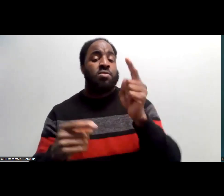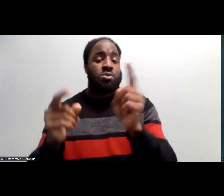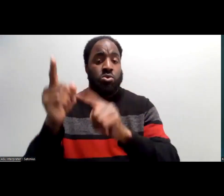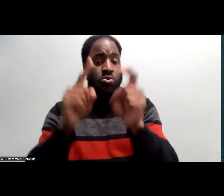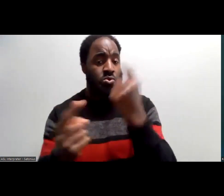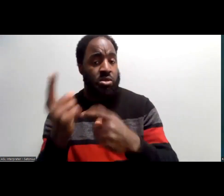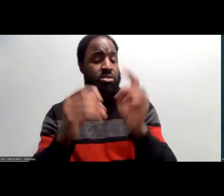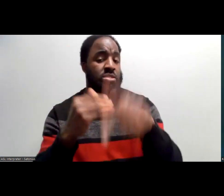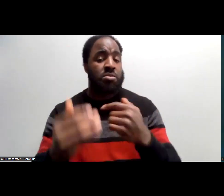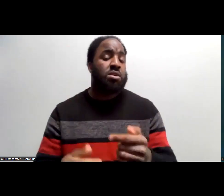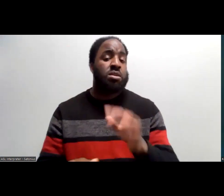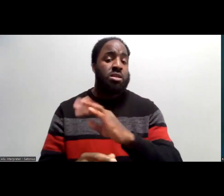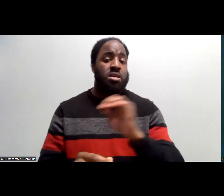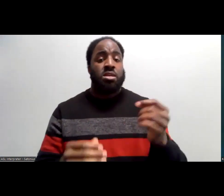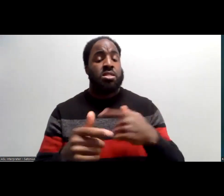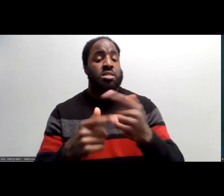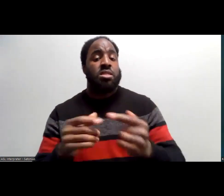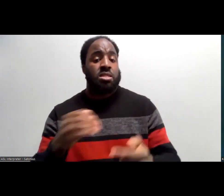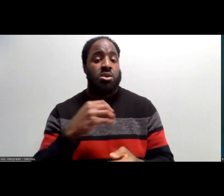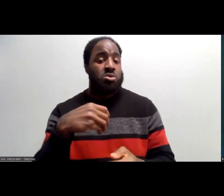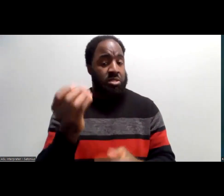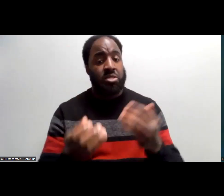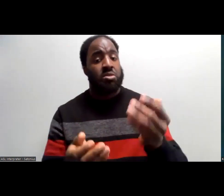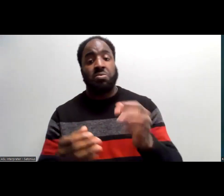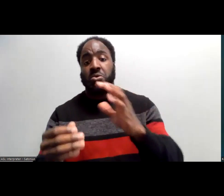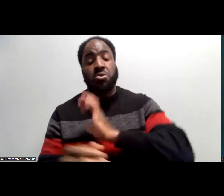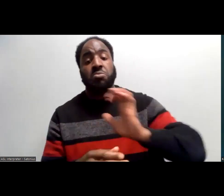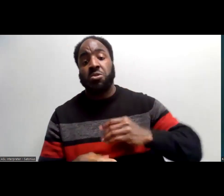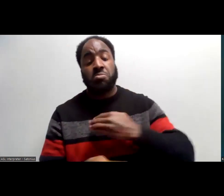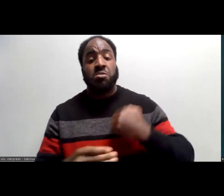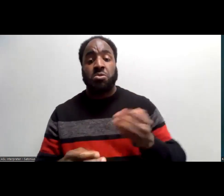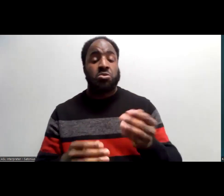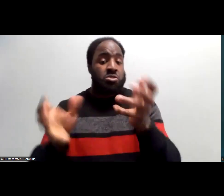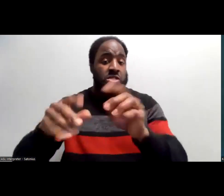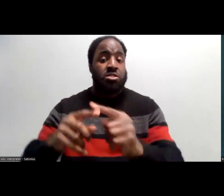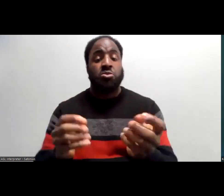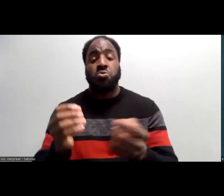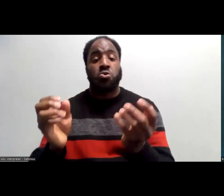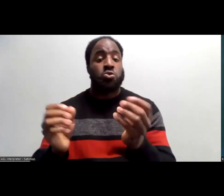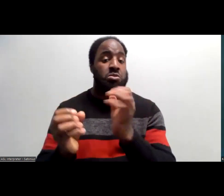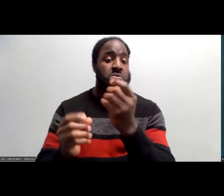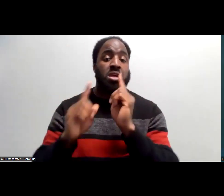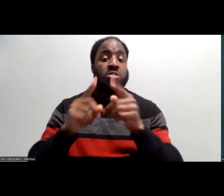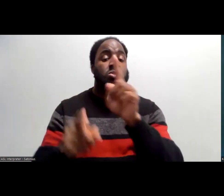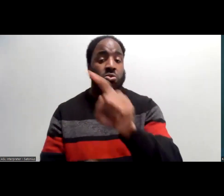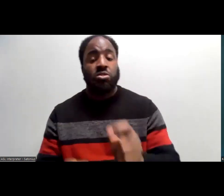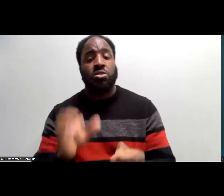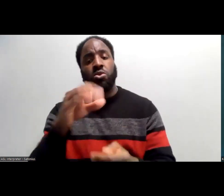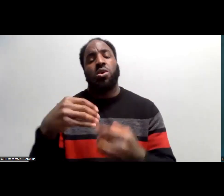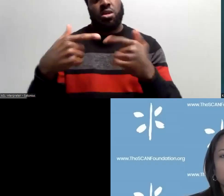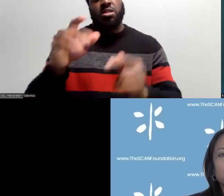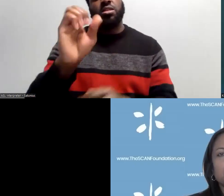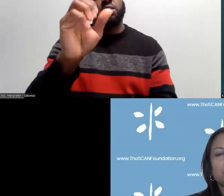a variety of committee members chiming in with ideas and thoughts and questions. So I'll pass it to Sarita to get us started on kind of overview